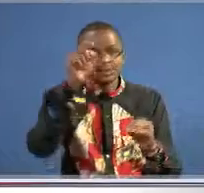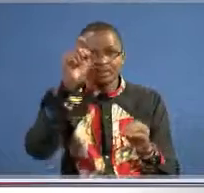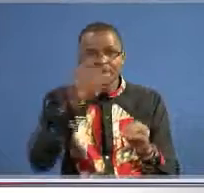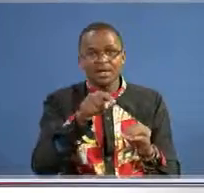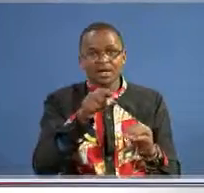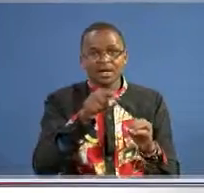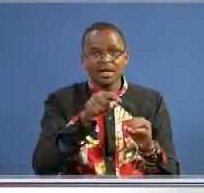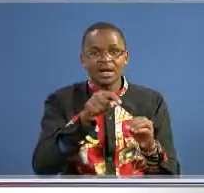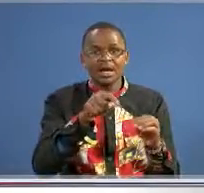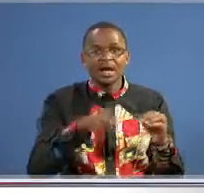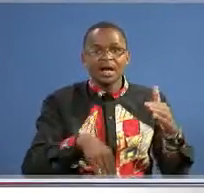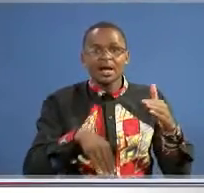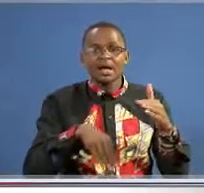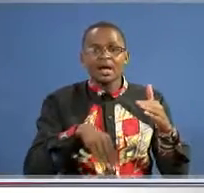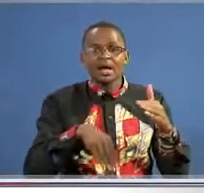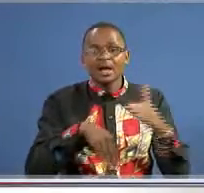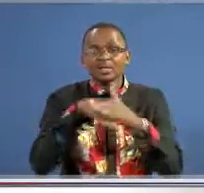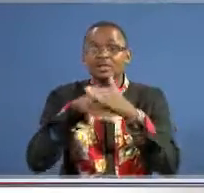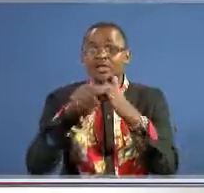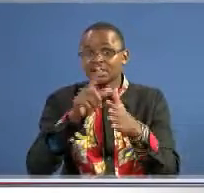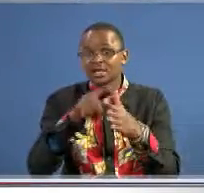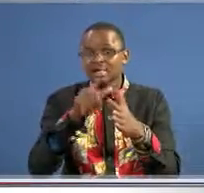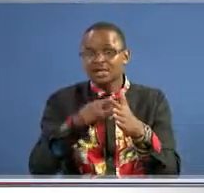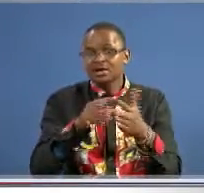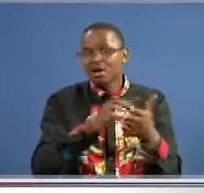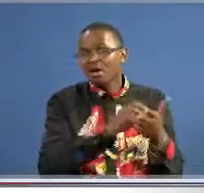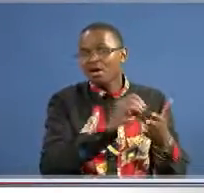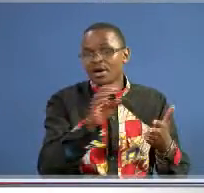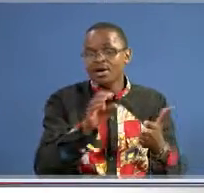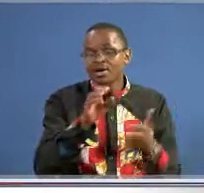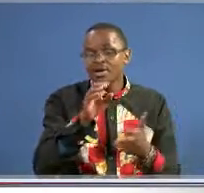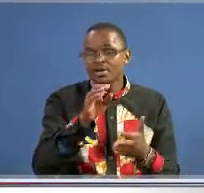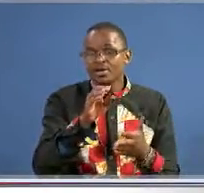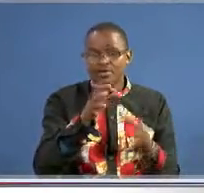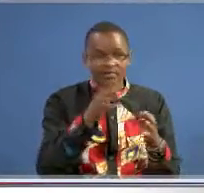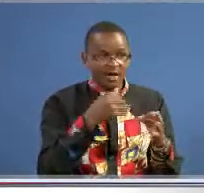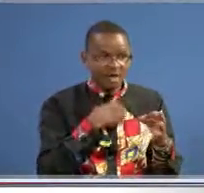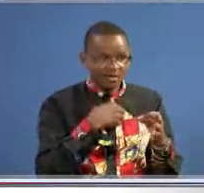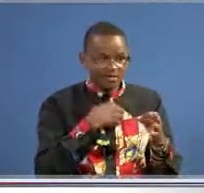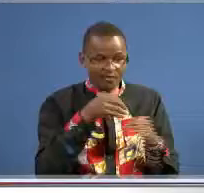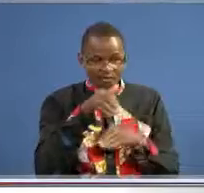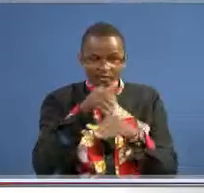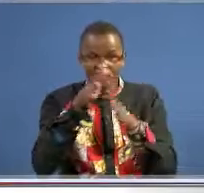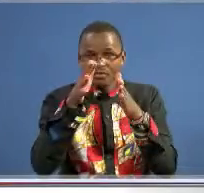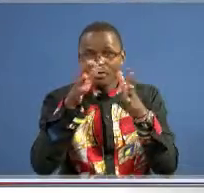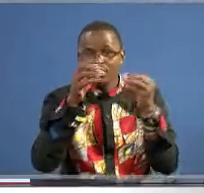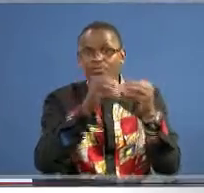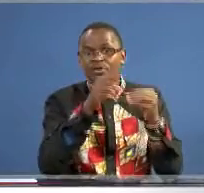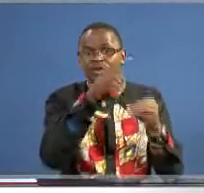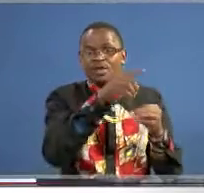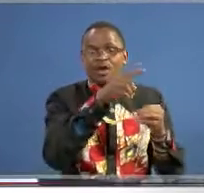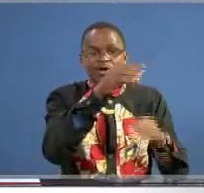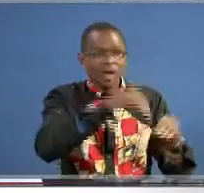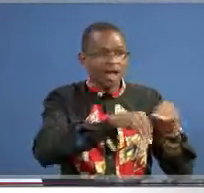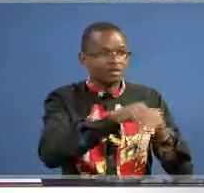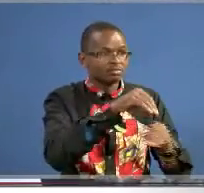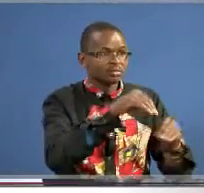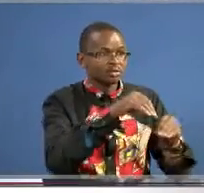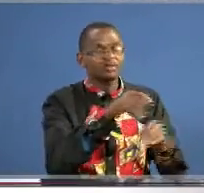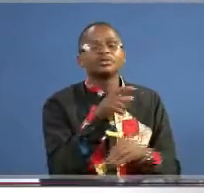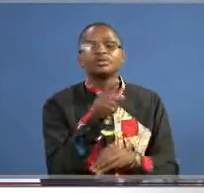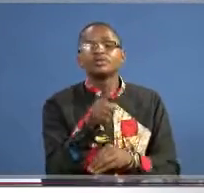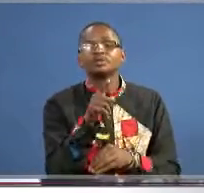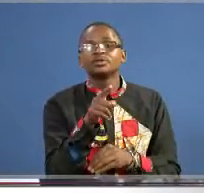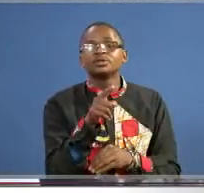akiache. Kama hakiachi, basi atolewe, ili kama ana wafuasi kweli tukutane kwa debe. This point she does do